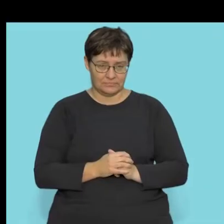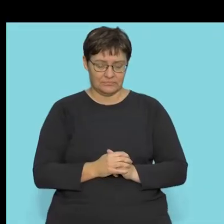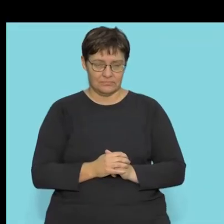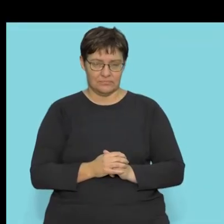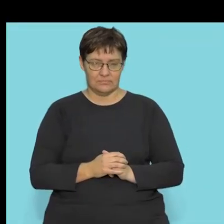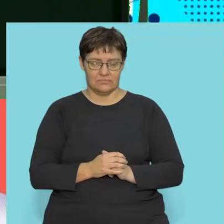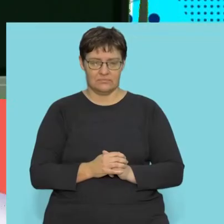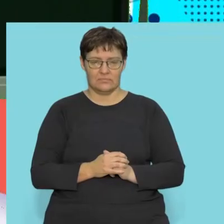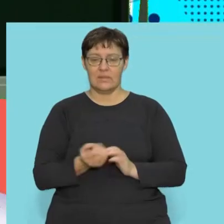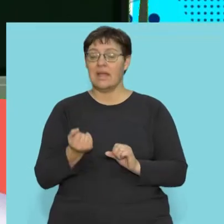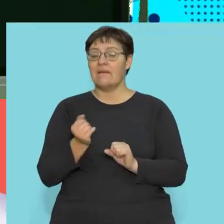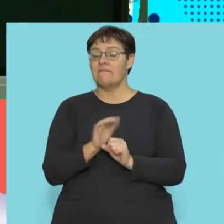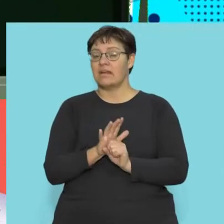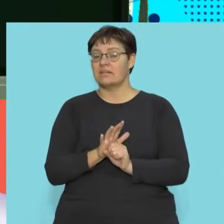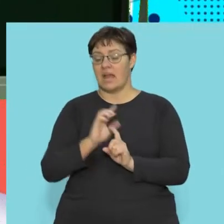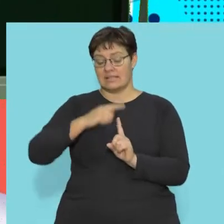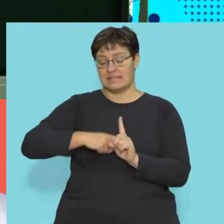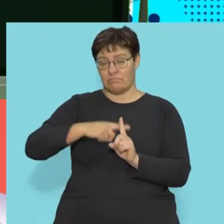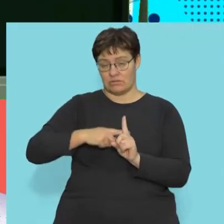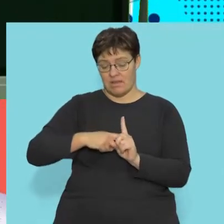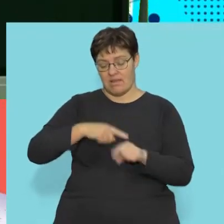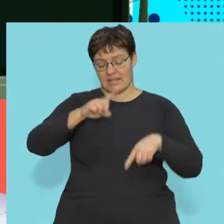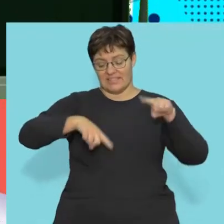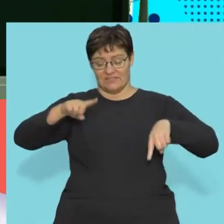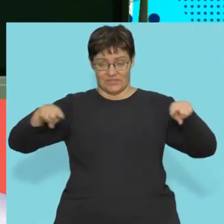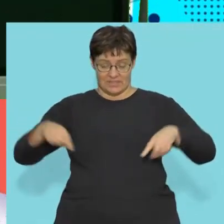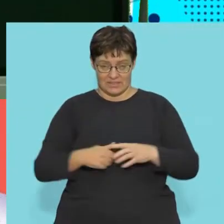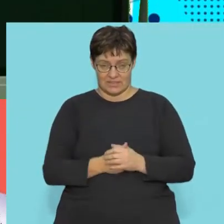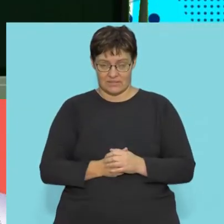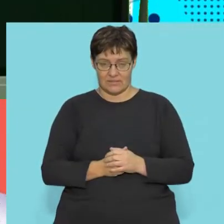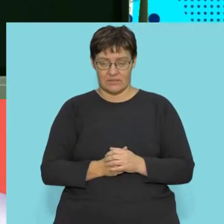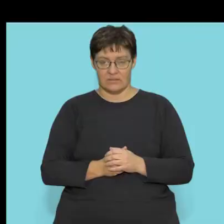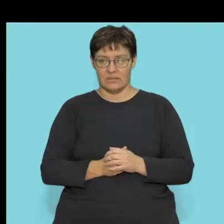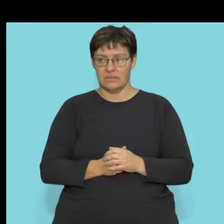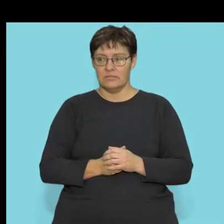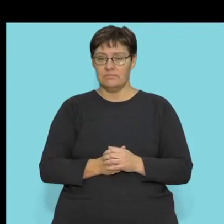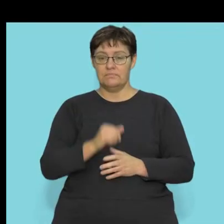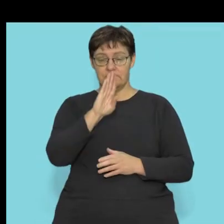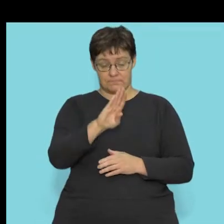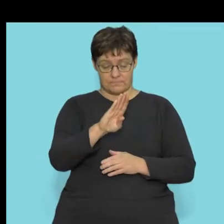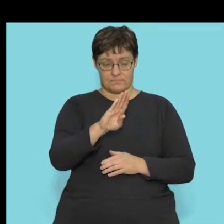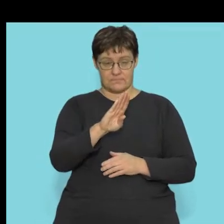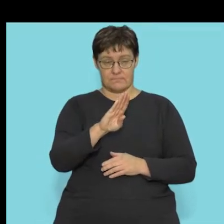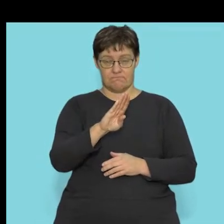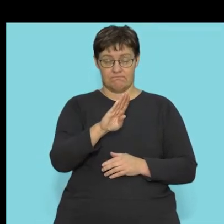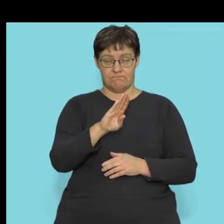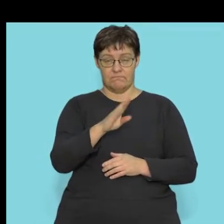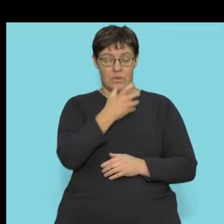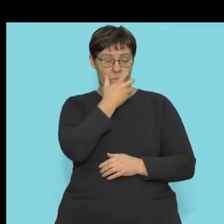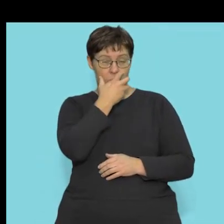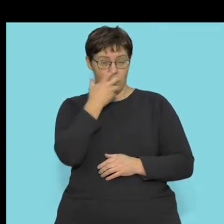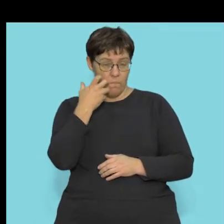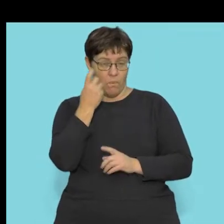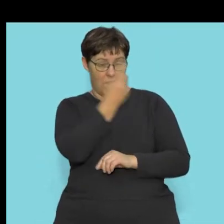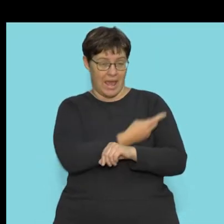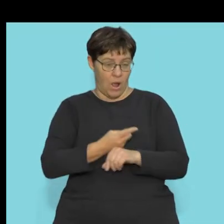to that. So it's got to link to the effect of the temperature or the different treatment. So this loaf B was subjected